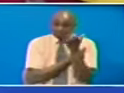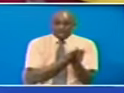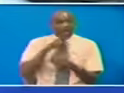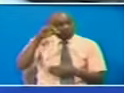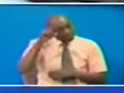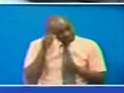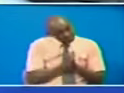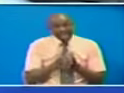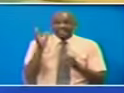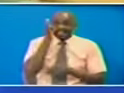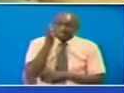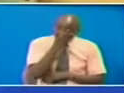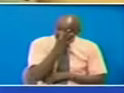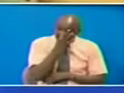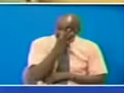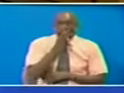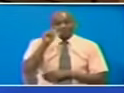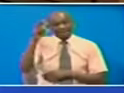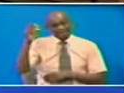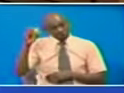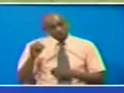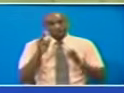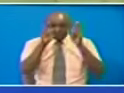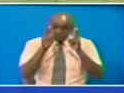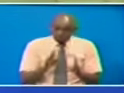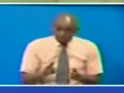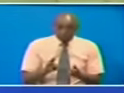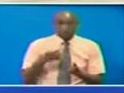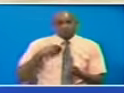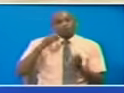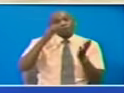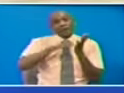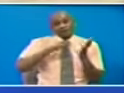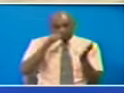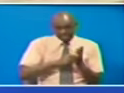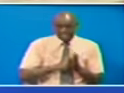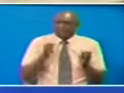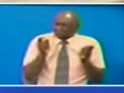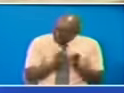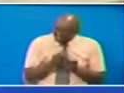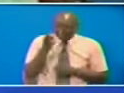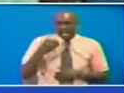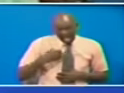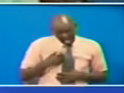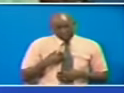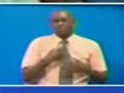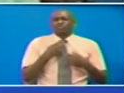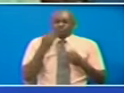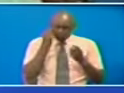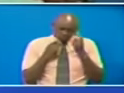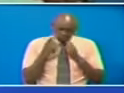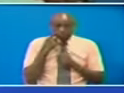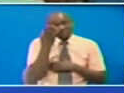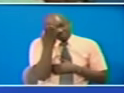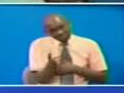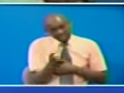Mombasa, Nyeri, Baringo, Kisumu to Makueni. Tales of pain, anguish and hopelessness as